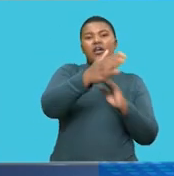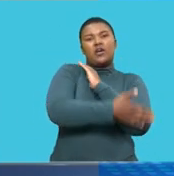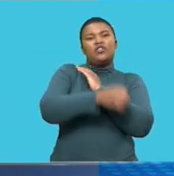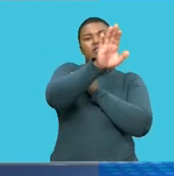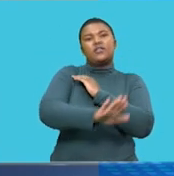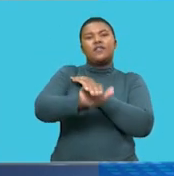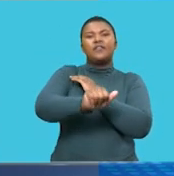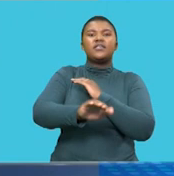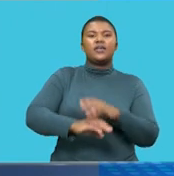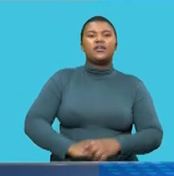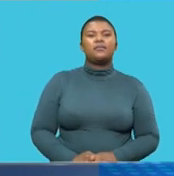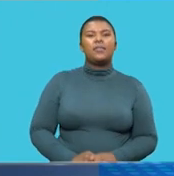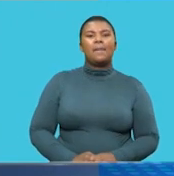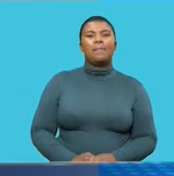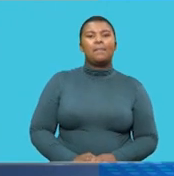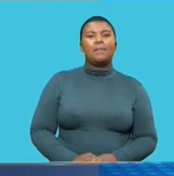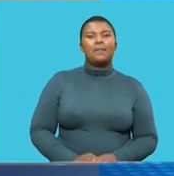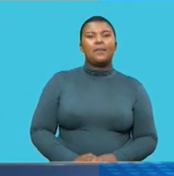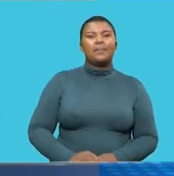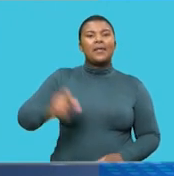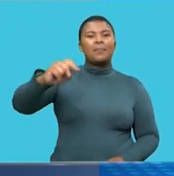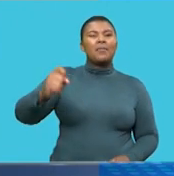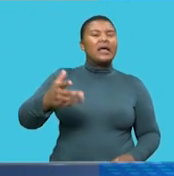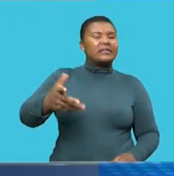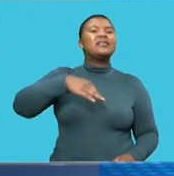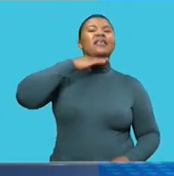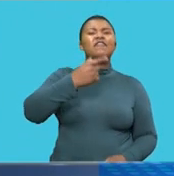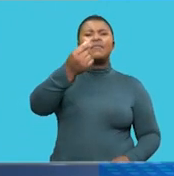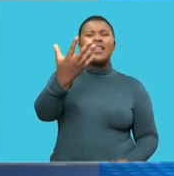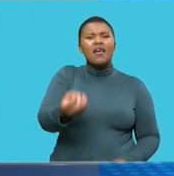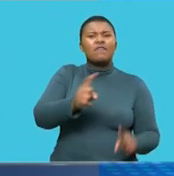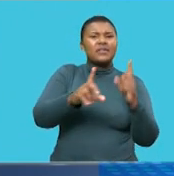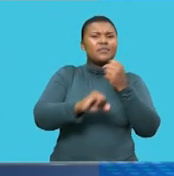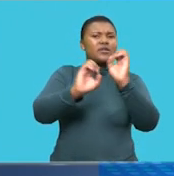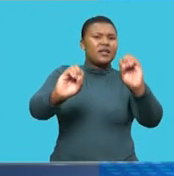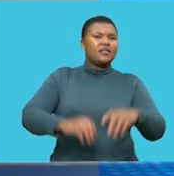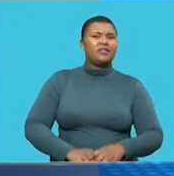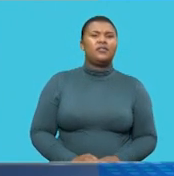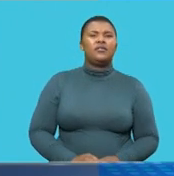country, is around with enough money as well.